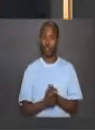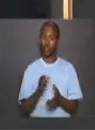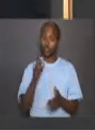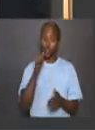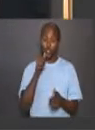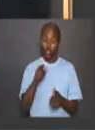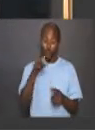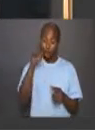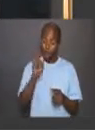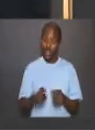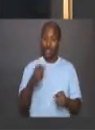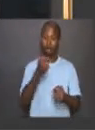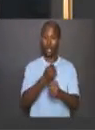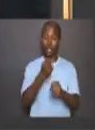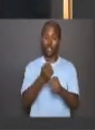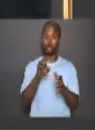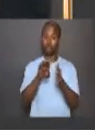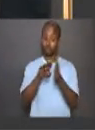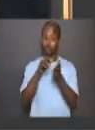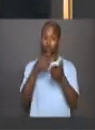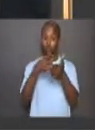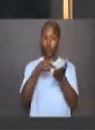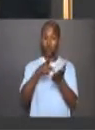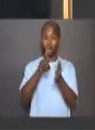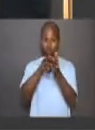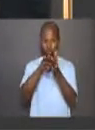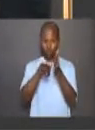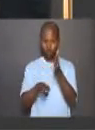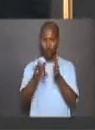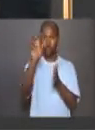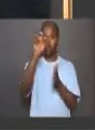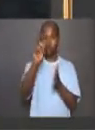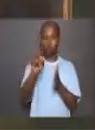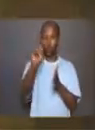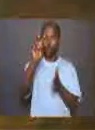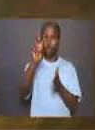She must make a down payment of 20%.